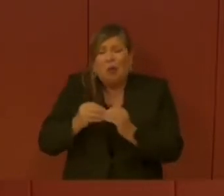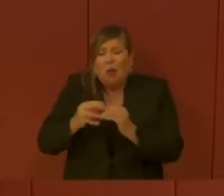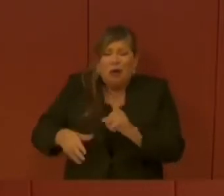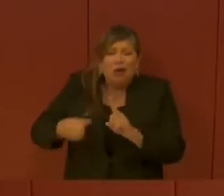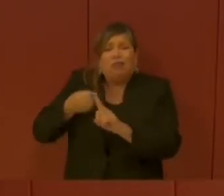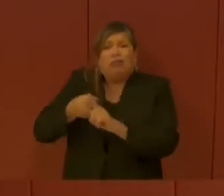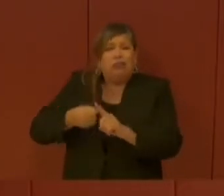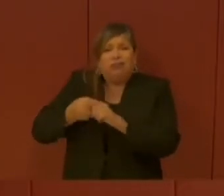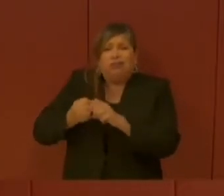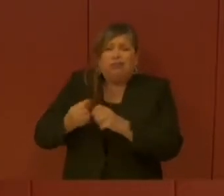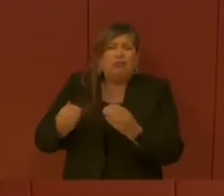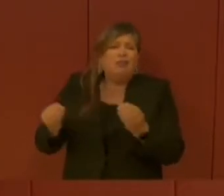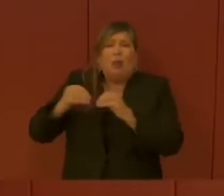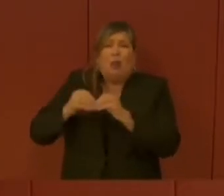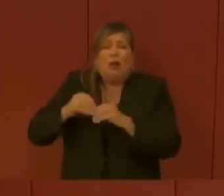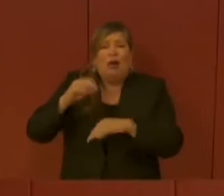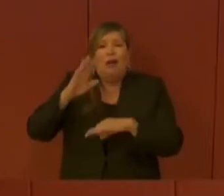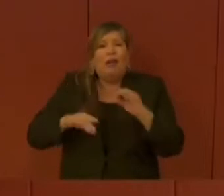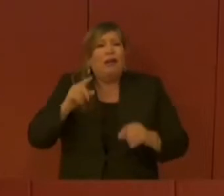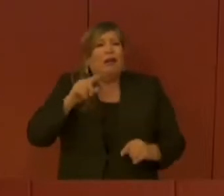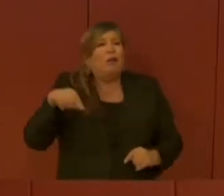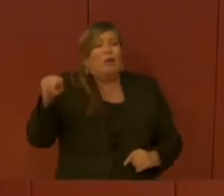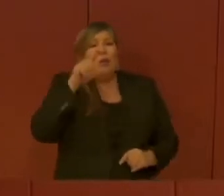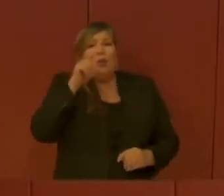households whose incomes are north of